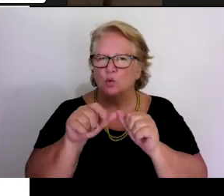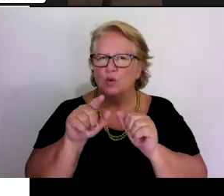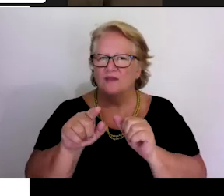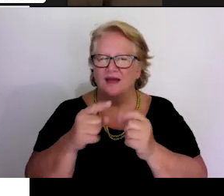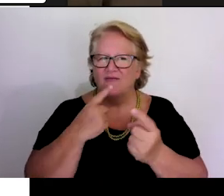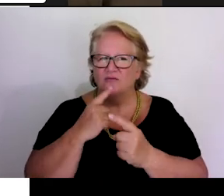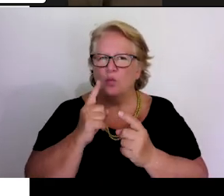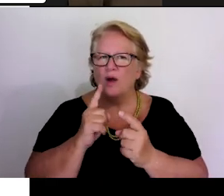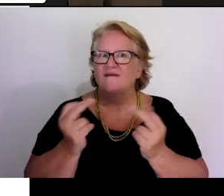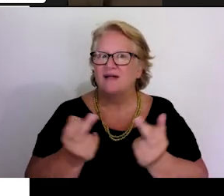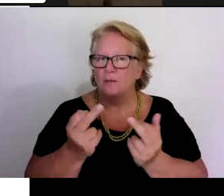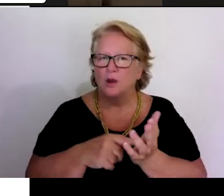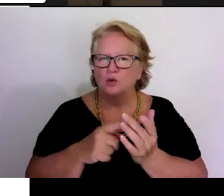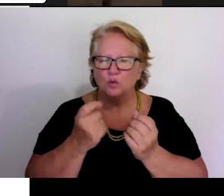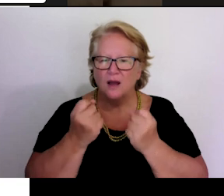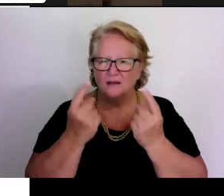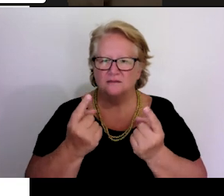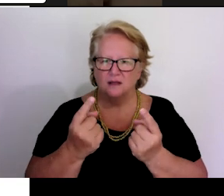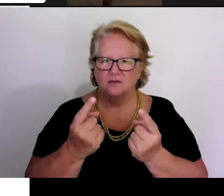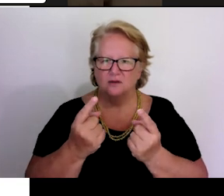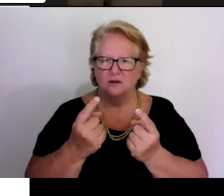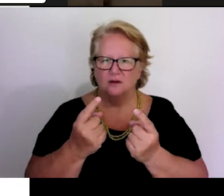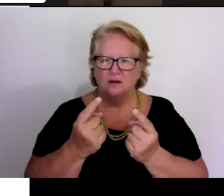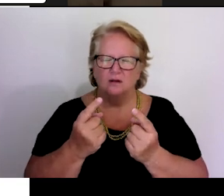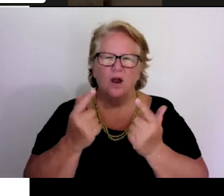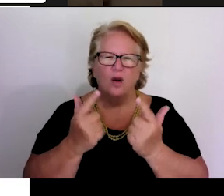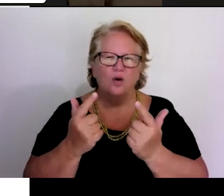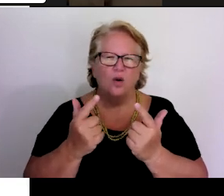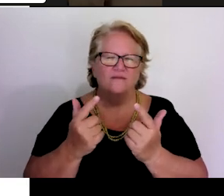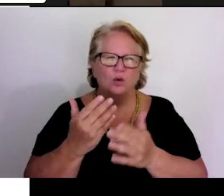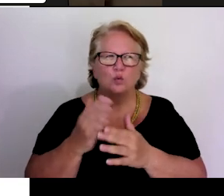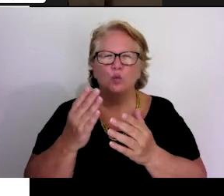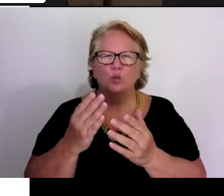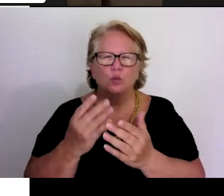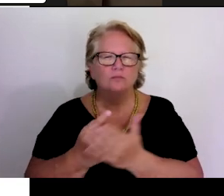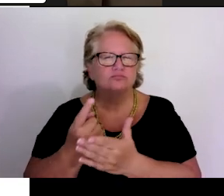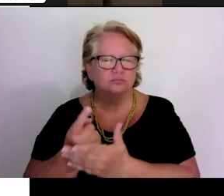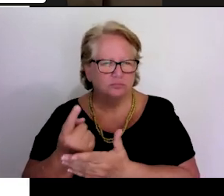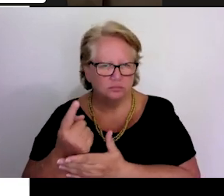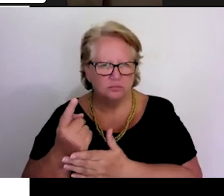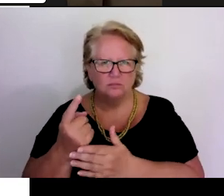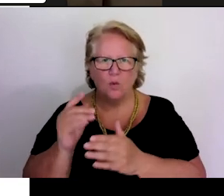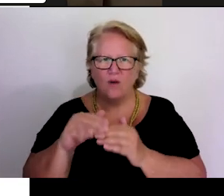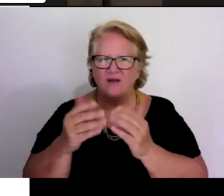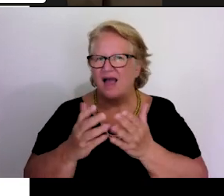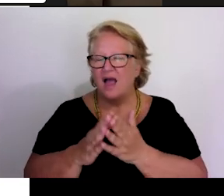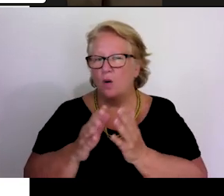data available to help understand a whole lot of new things about how